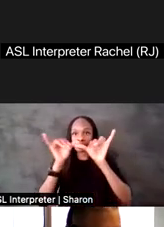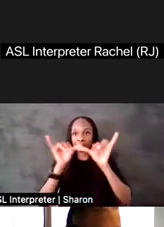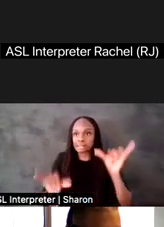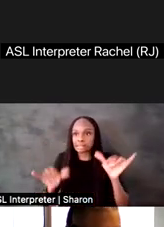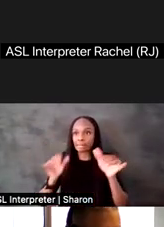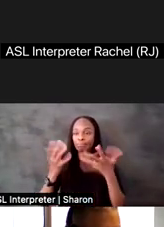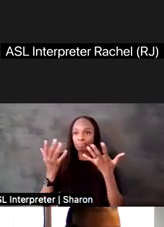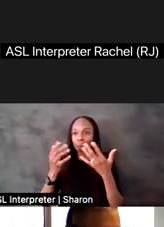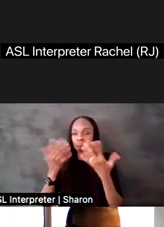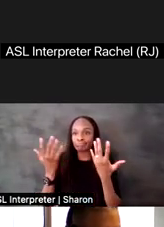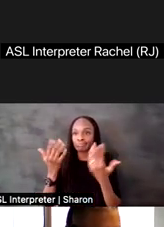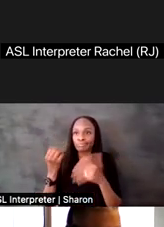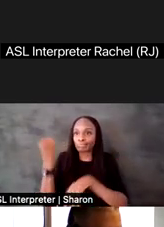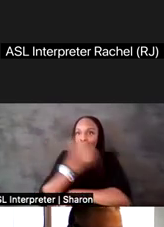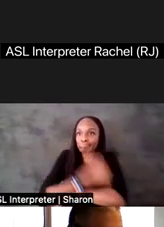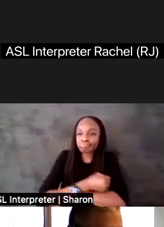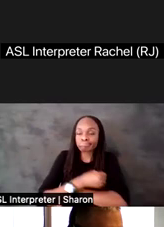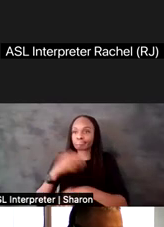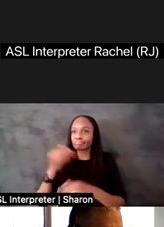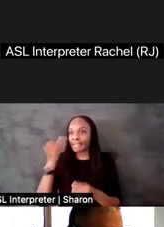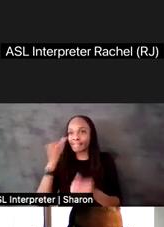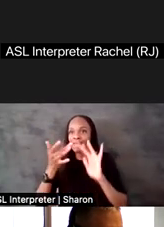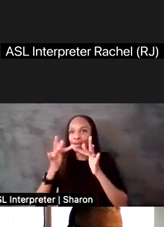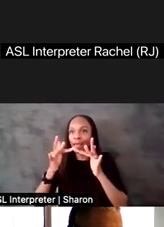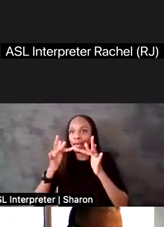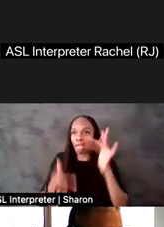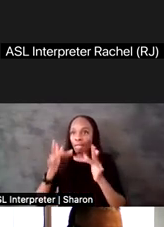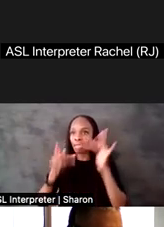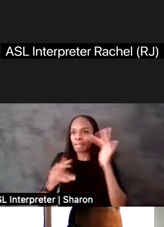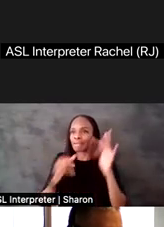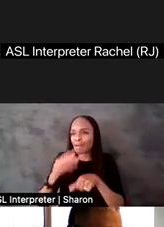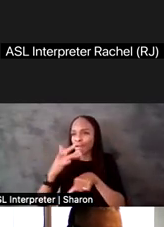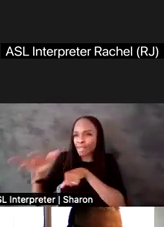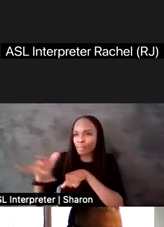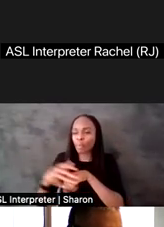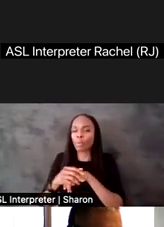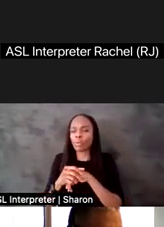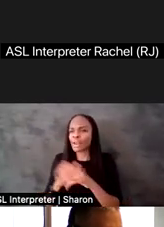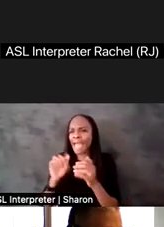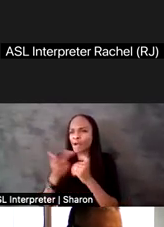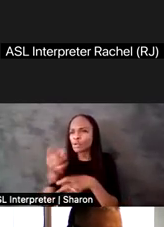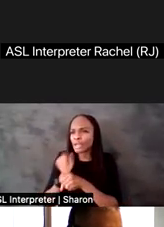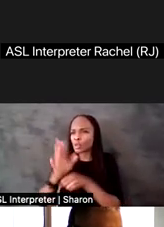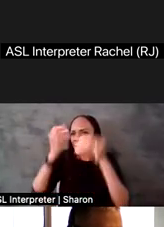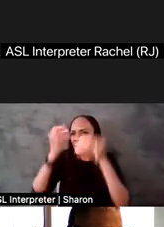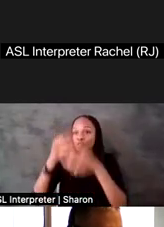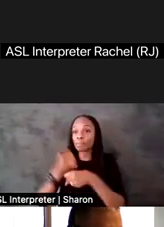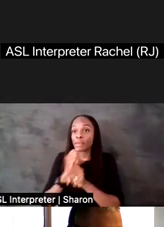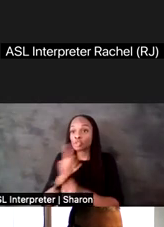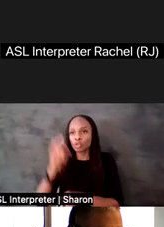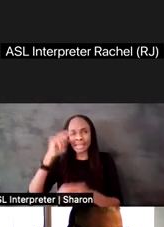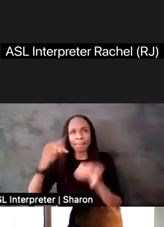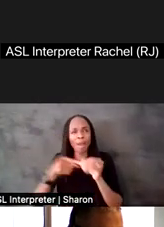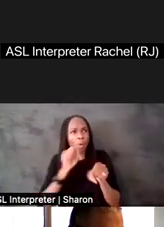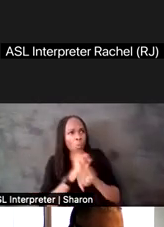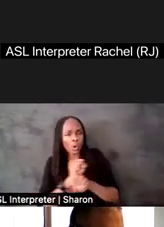is your plan for getting that information? Making sure that you think about work, school,